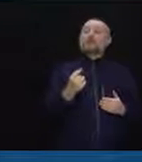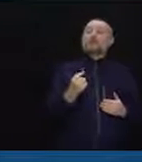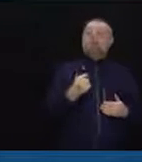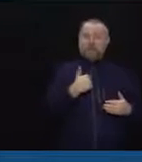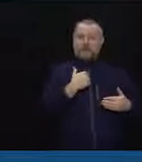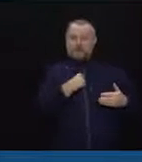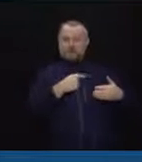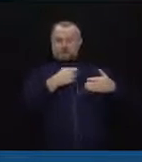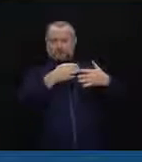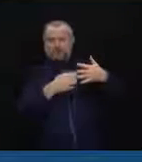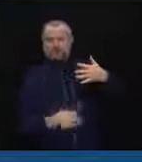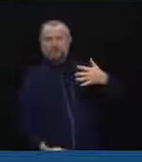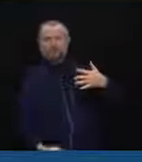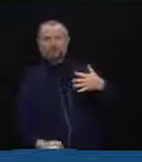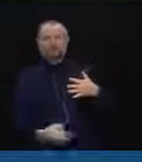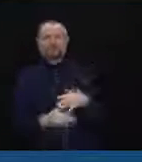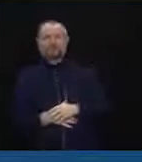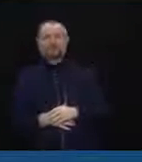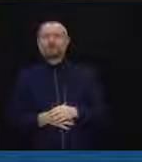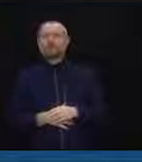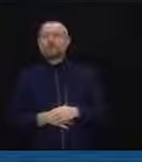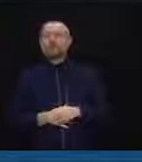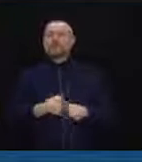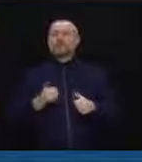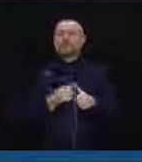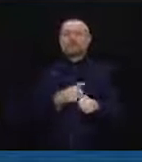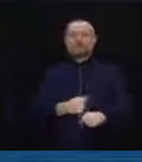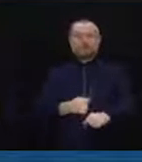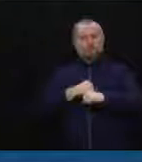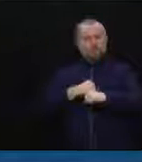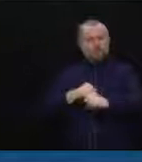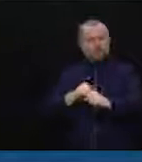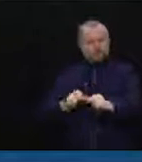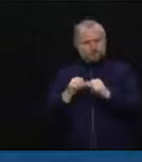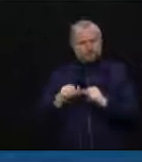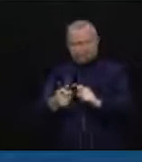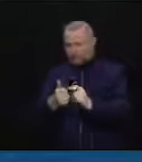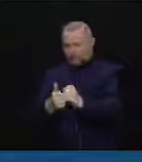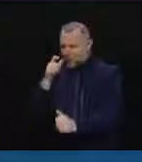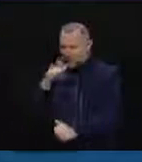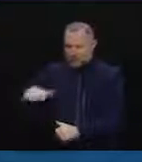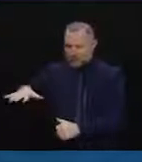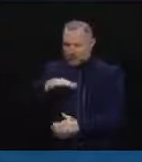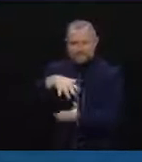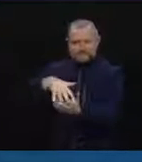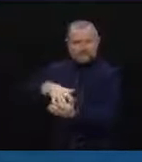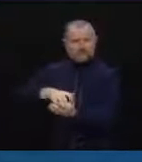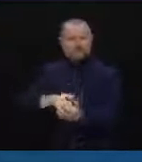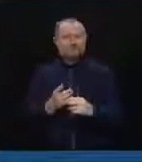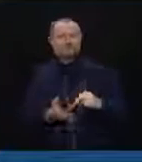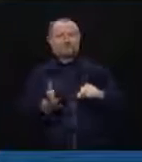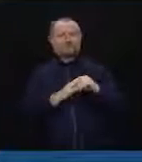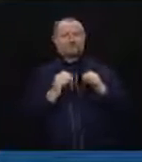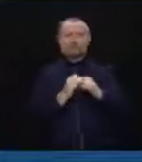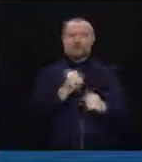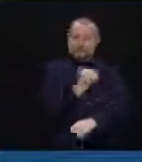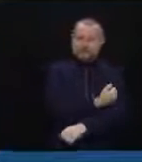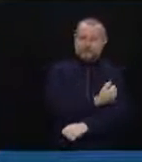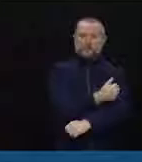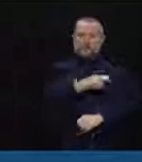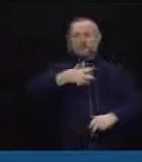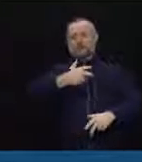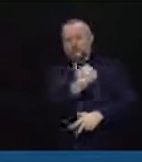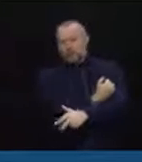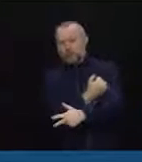Reinforcing everything we're doing, protecting the most vulnerable, increasing our vaccine and booster doses, strengthening the healthcare system, empowering